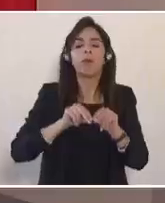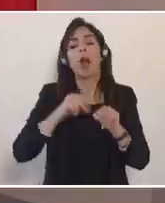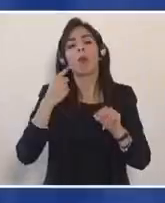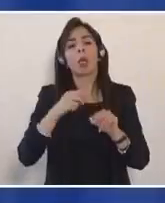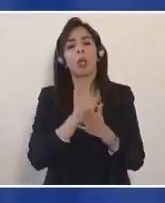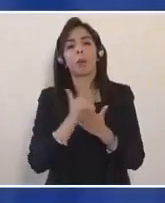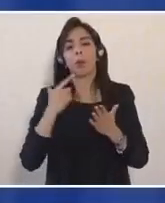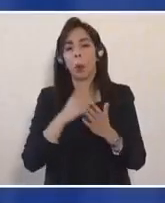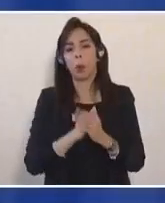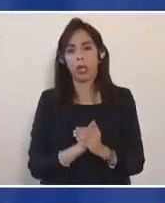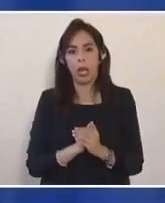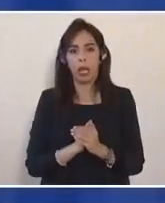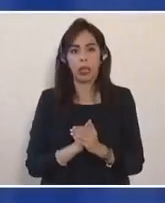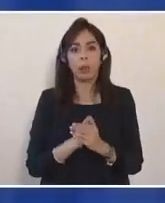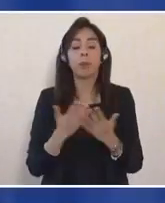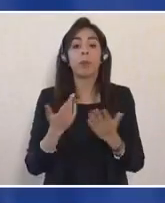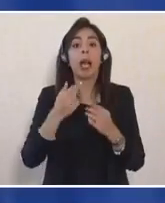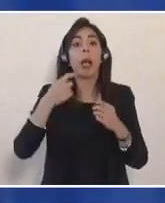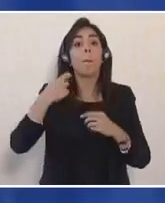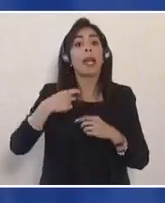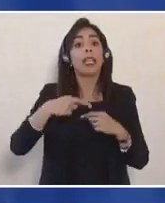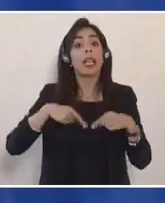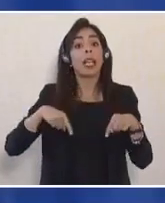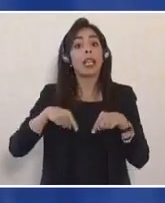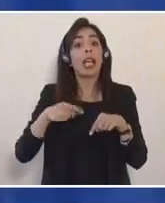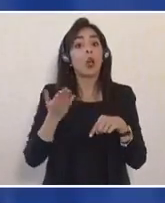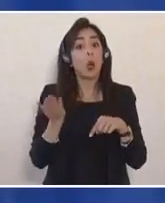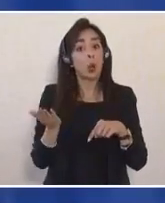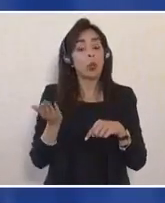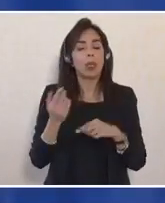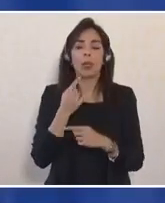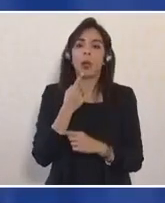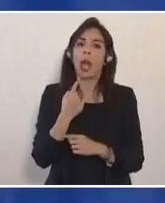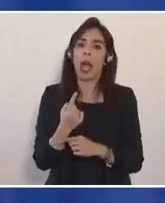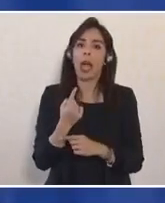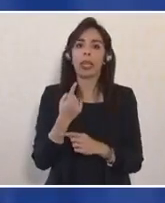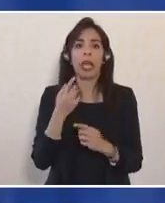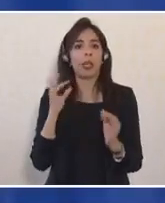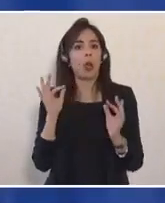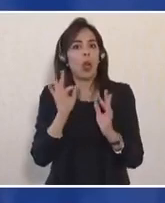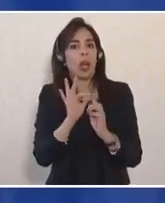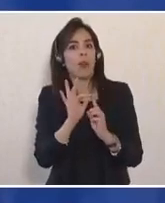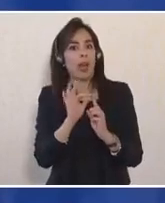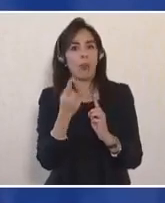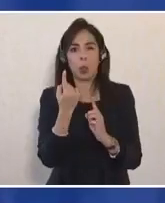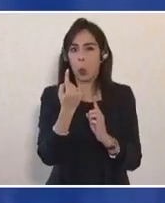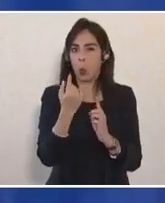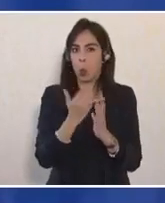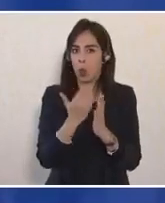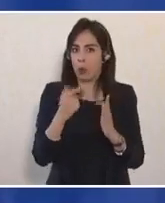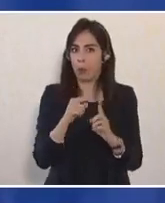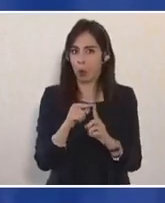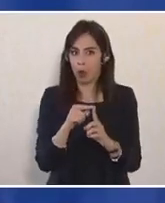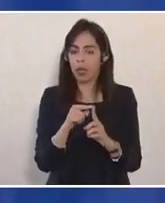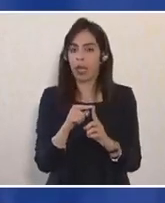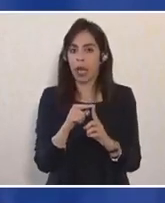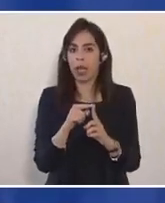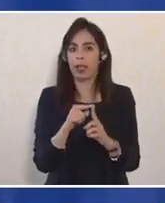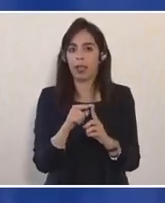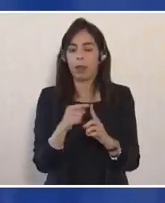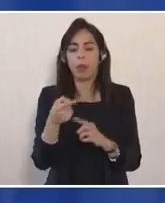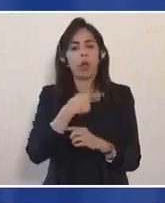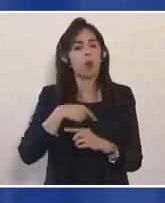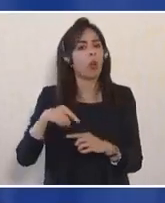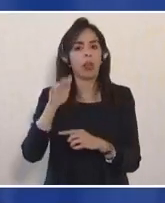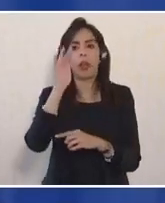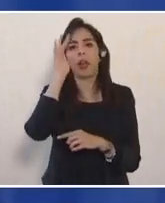to is that I've been listening very carefully to the developing countries. We had on Monday or Tuesday in Paris